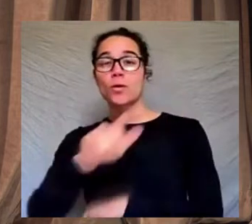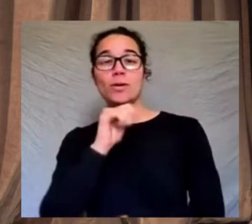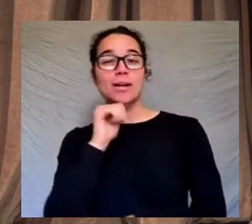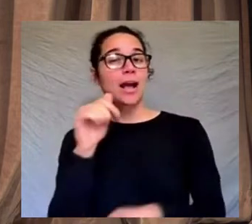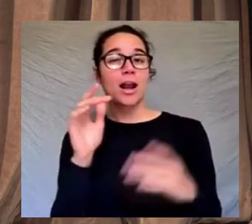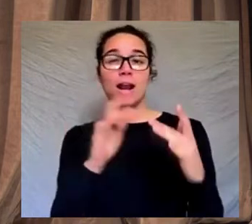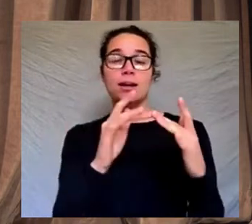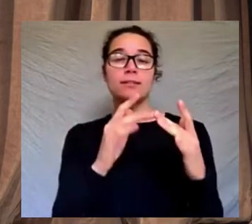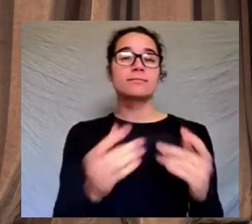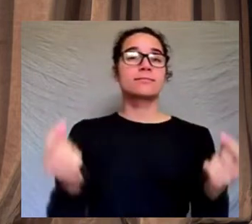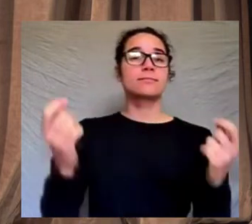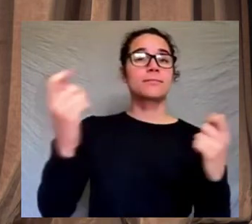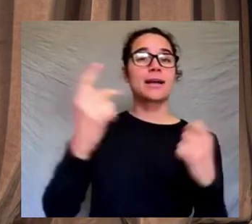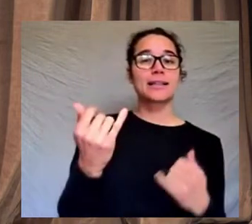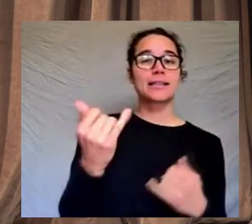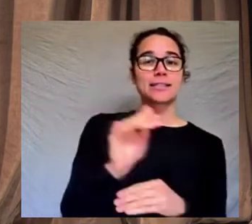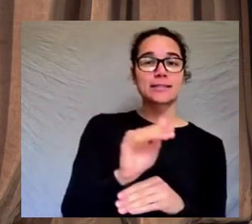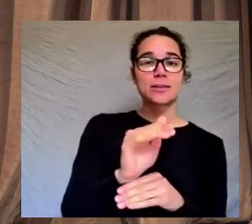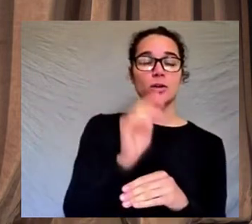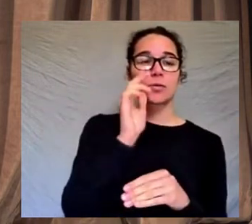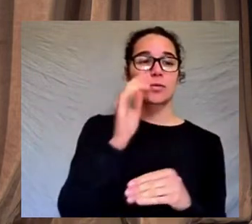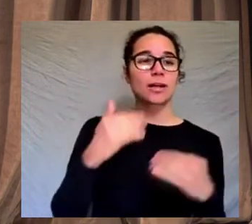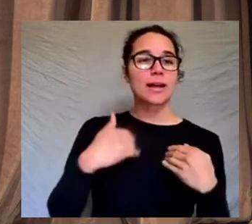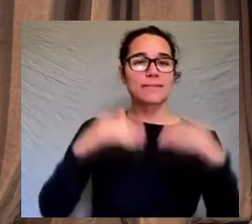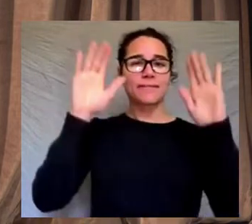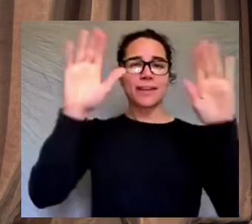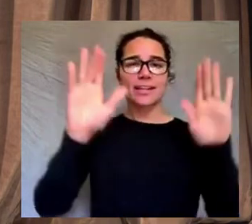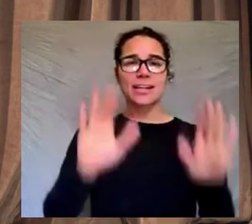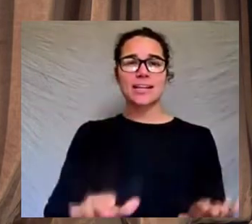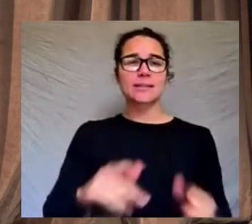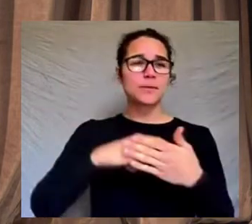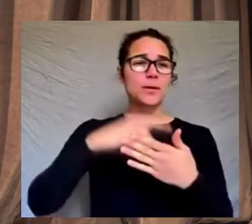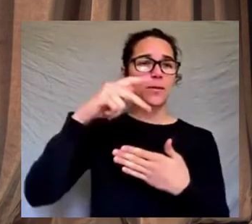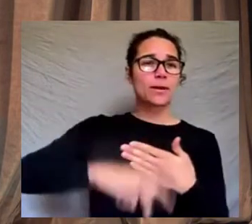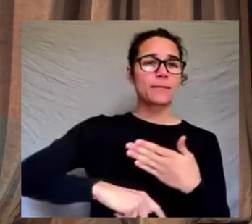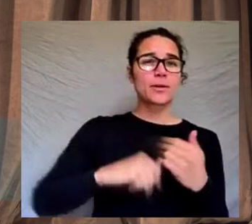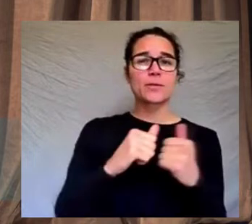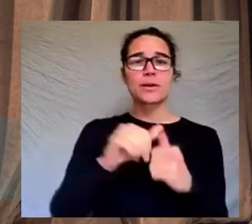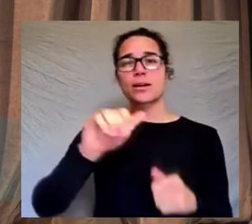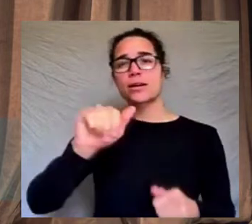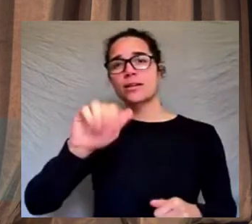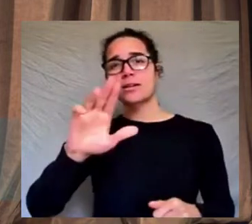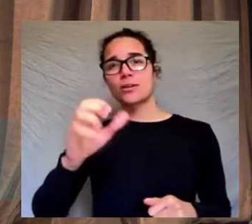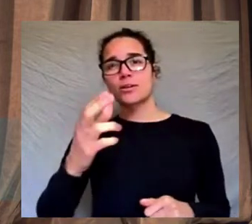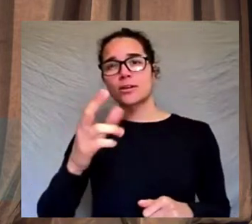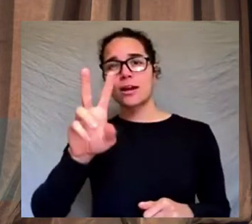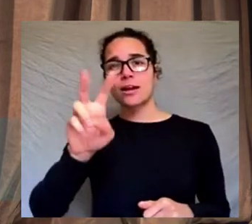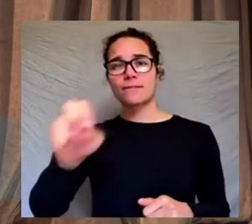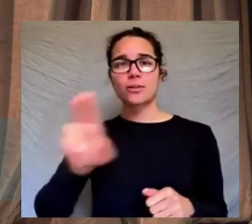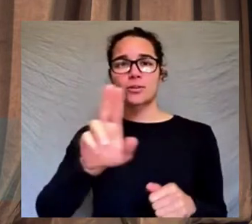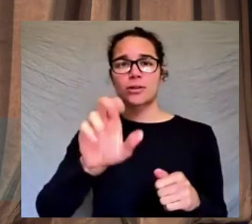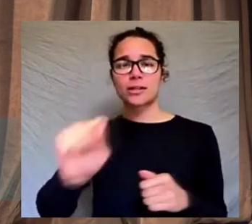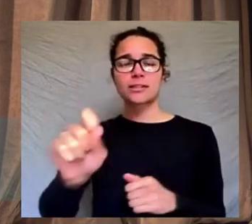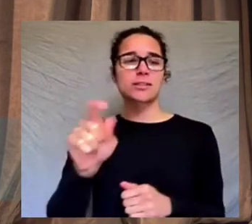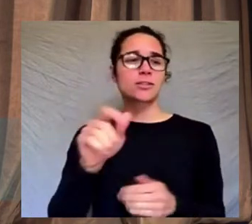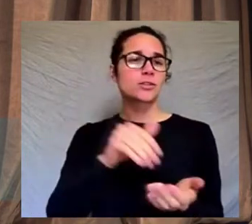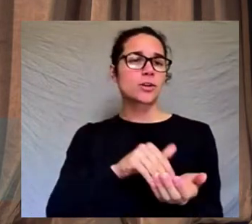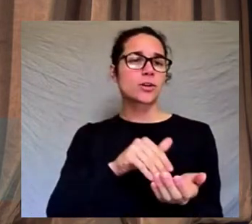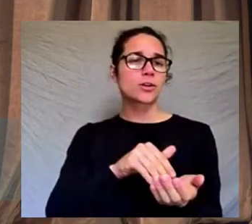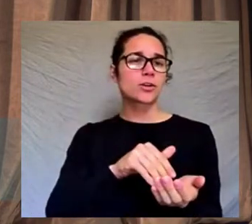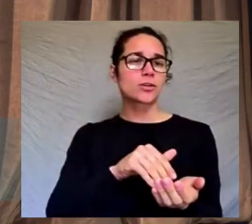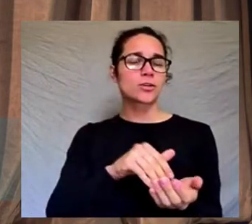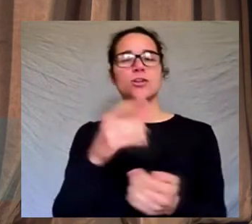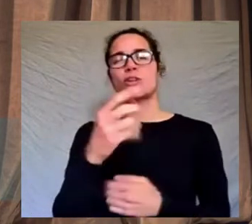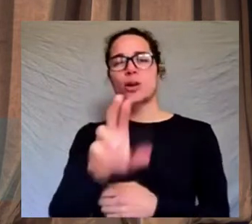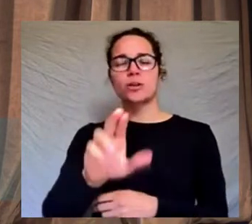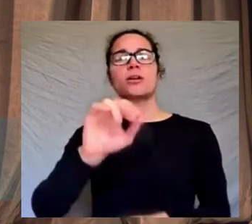in again this evening. We'll have a fantastic program with the Archivist of the United States, Dr. Colleen Shogan,